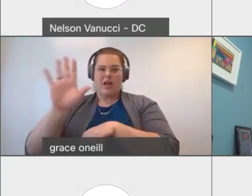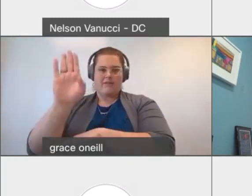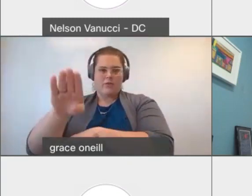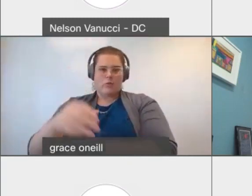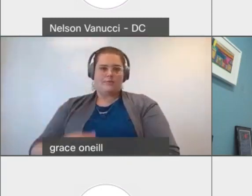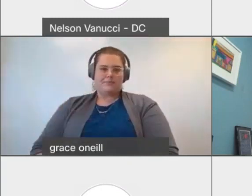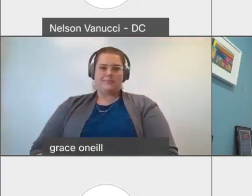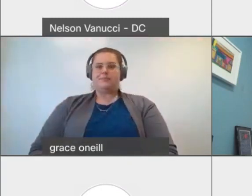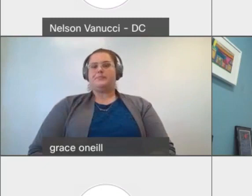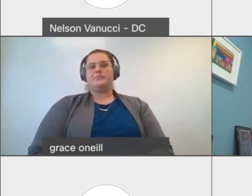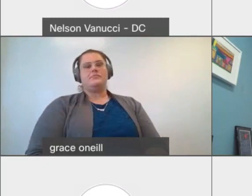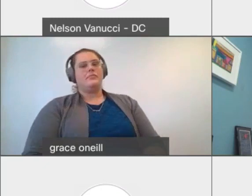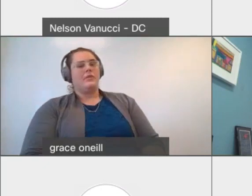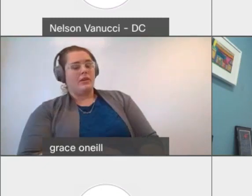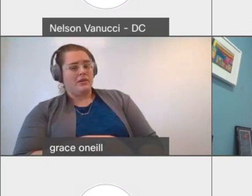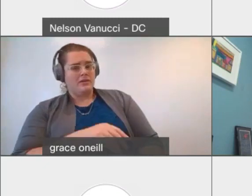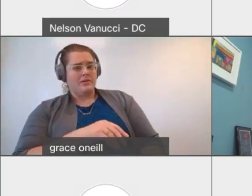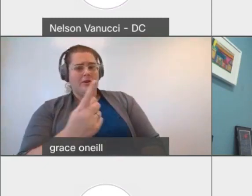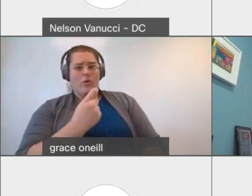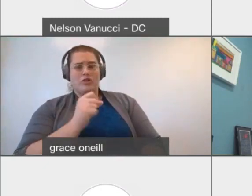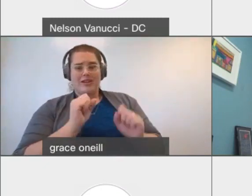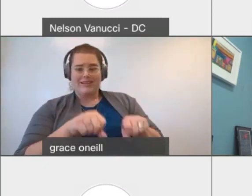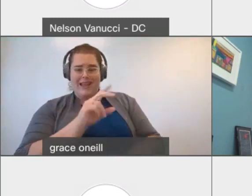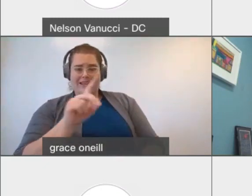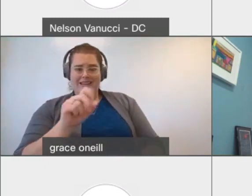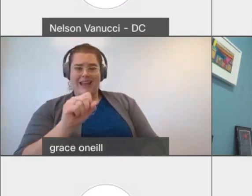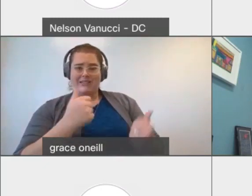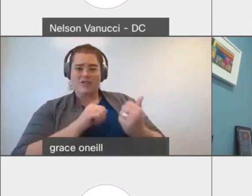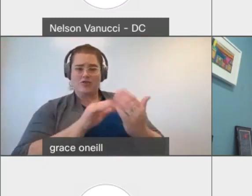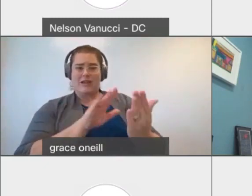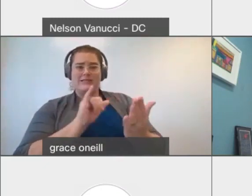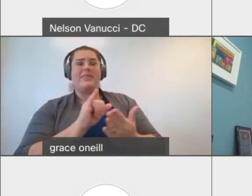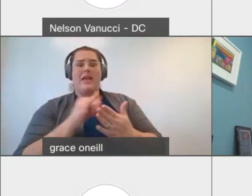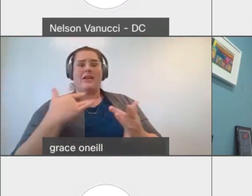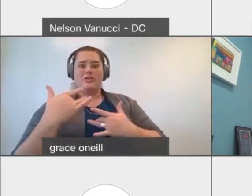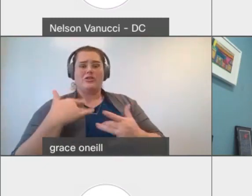Can DDS at least address the issue of community integration that I posed in my comment?